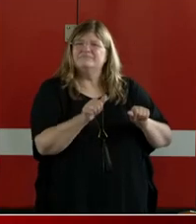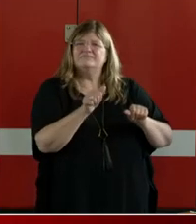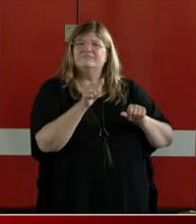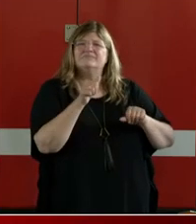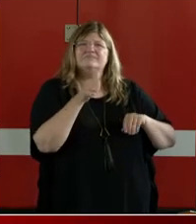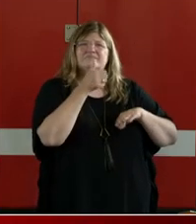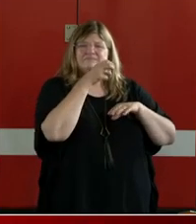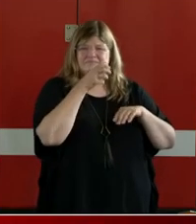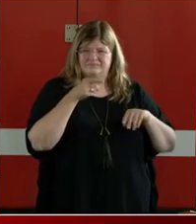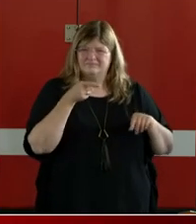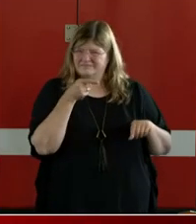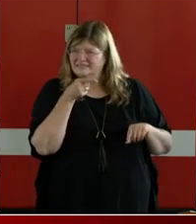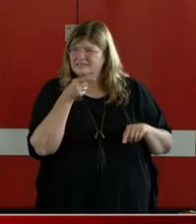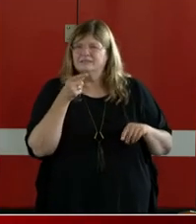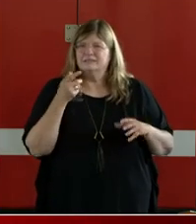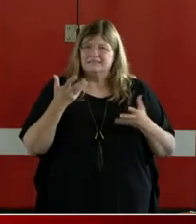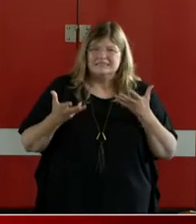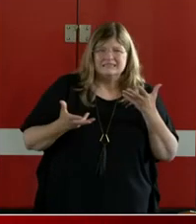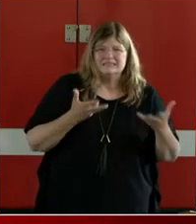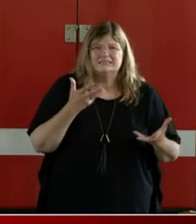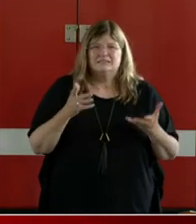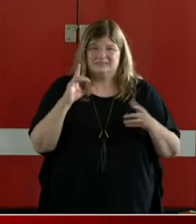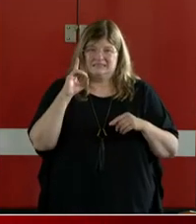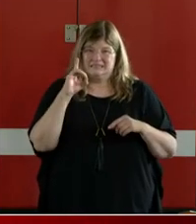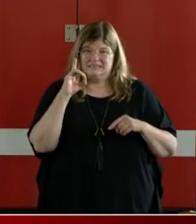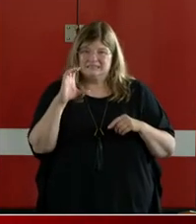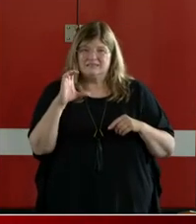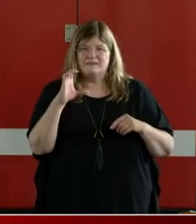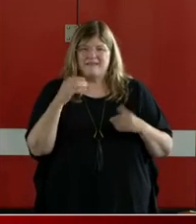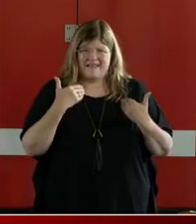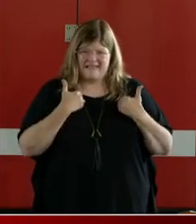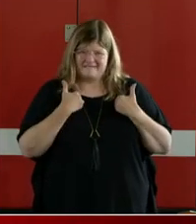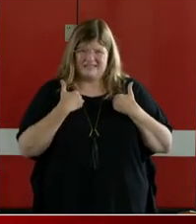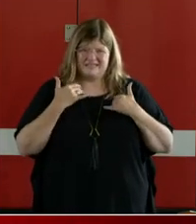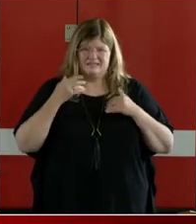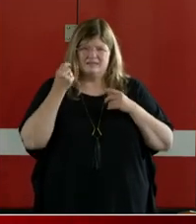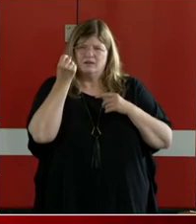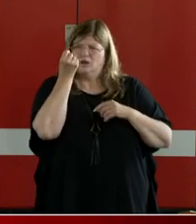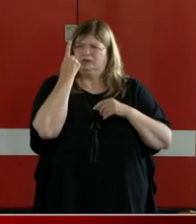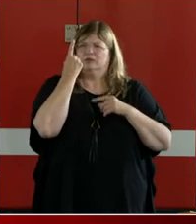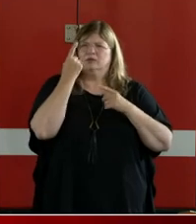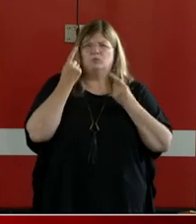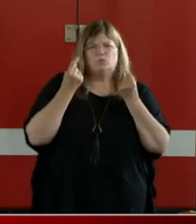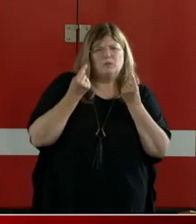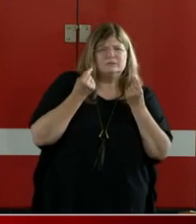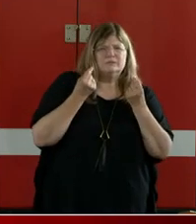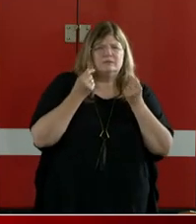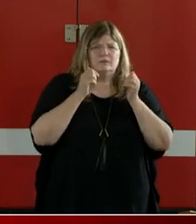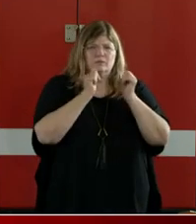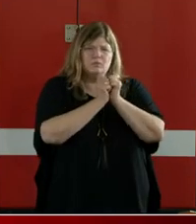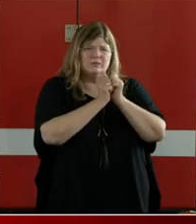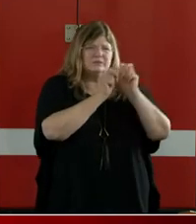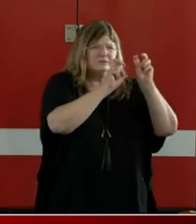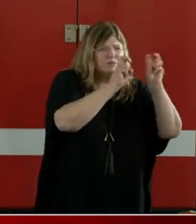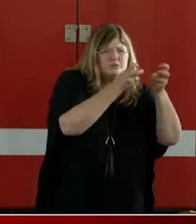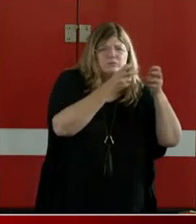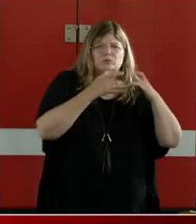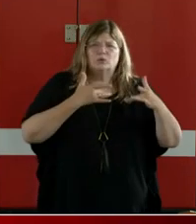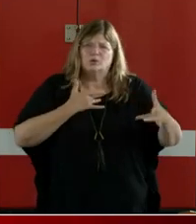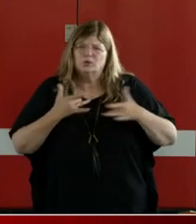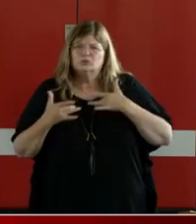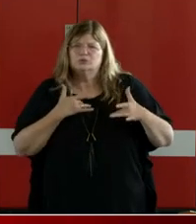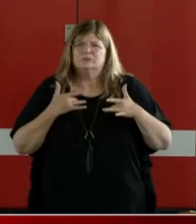thought it was a good idea to understand the full breadth of issues of concern or people